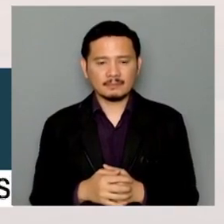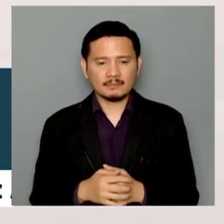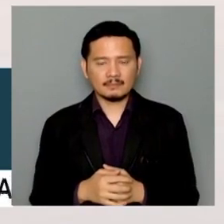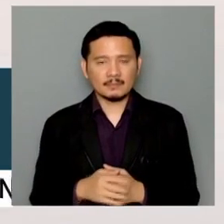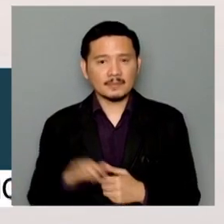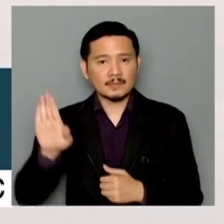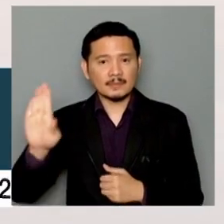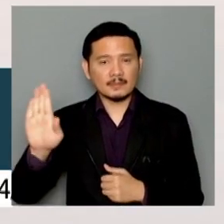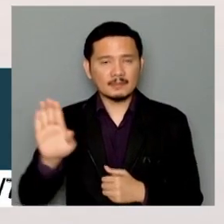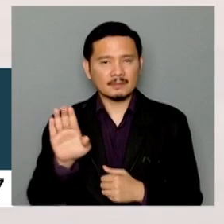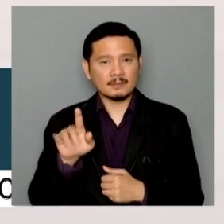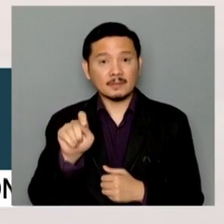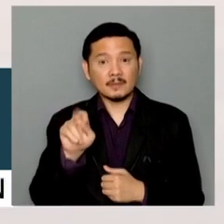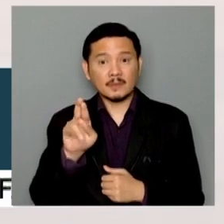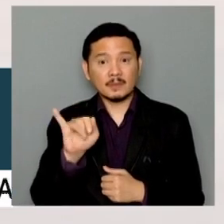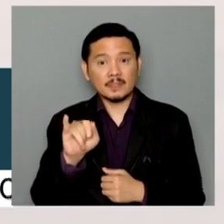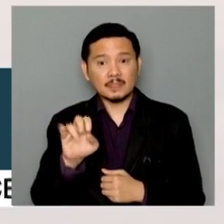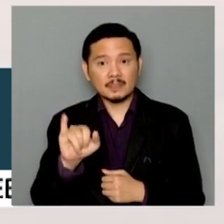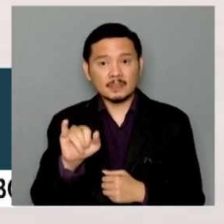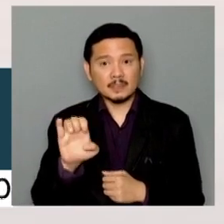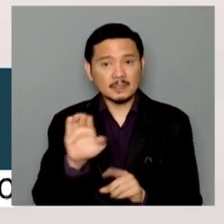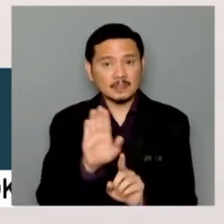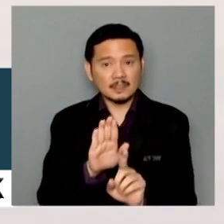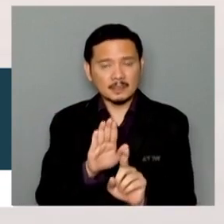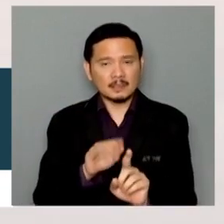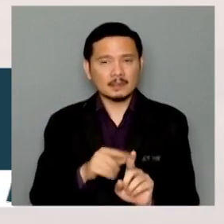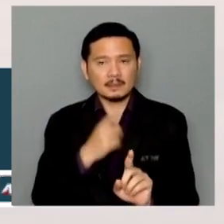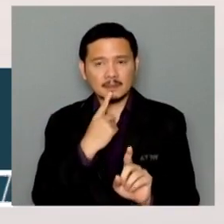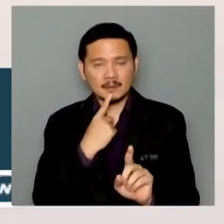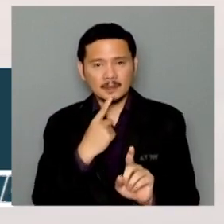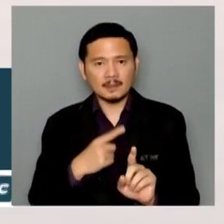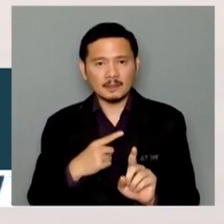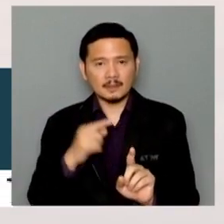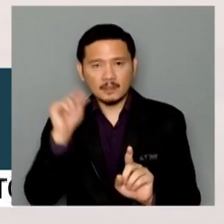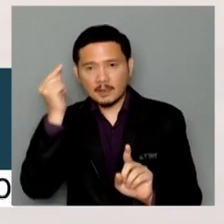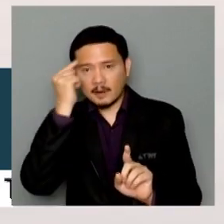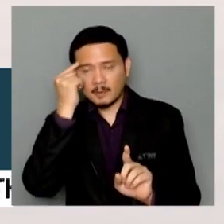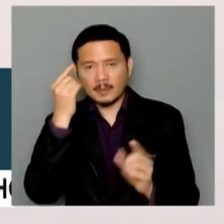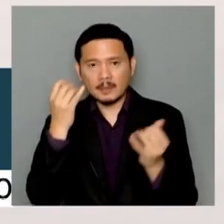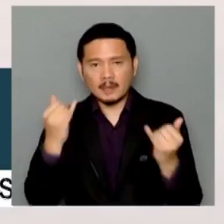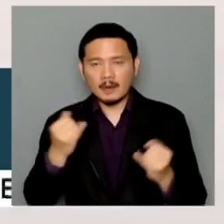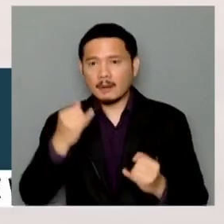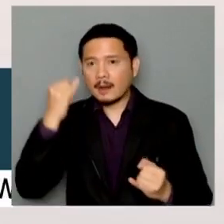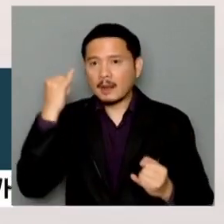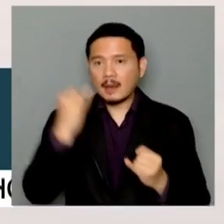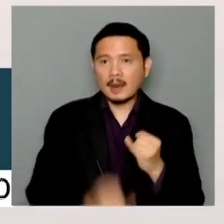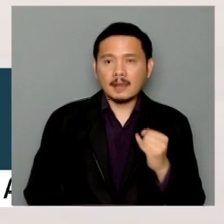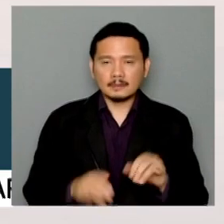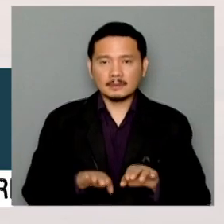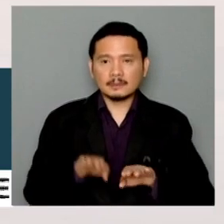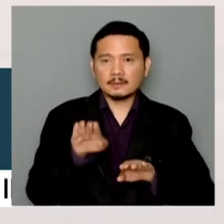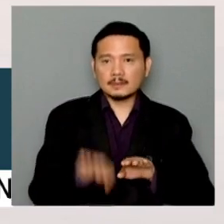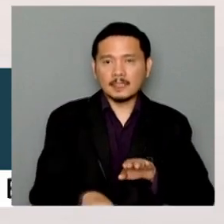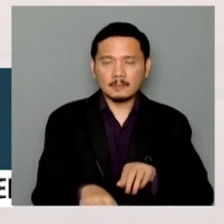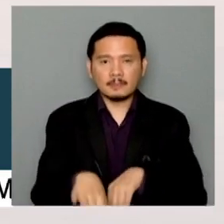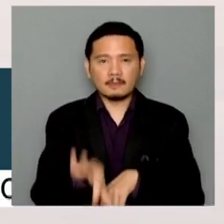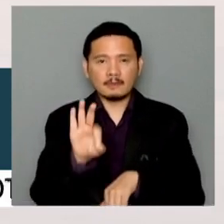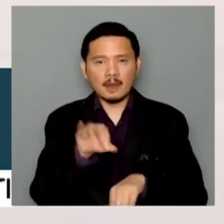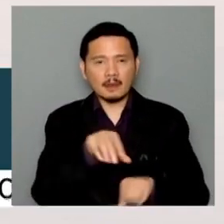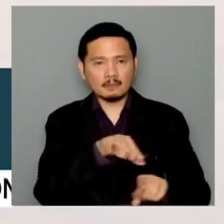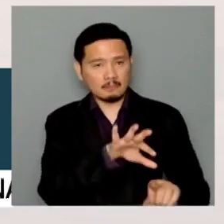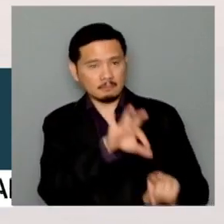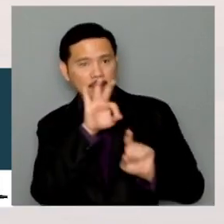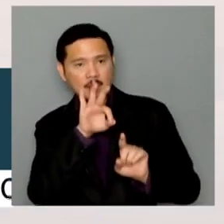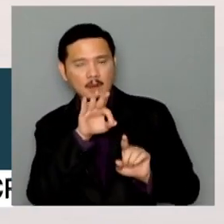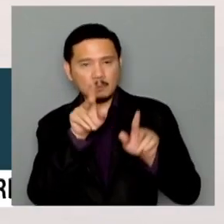secretary said that the government or the administration is already in the final stages of deciding